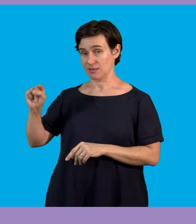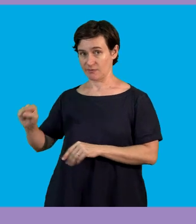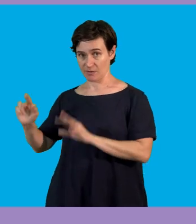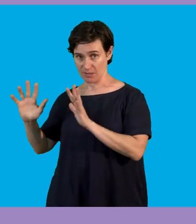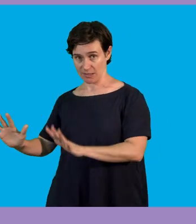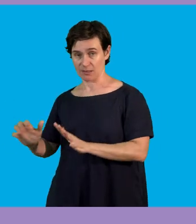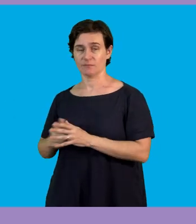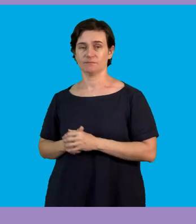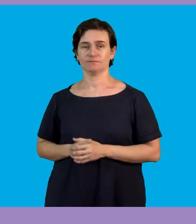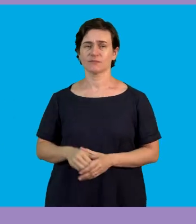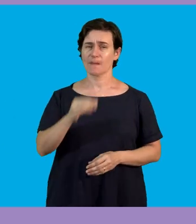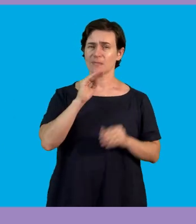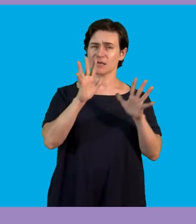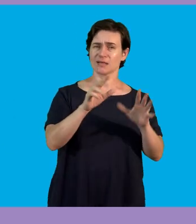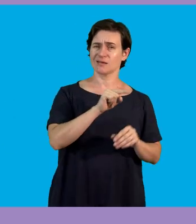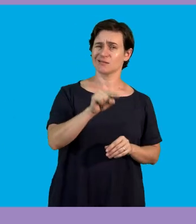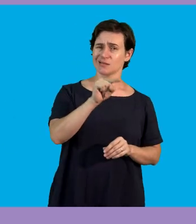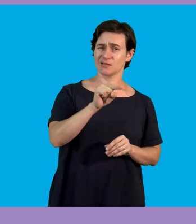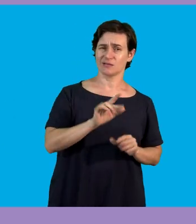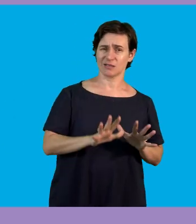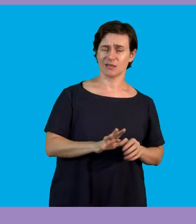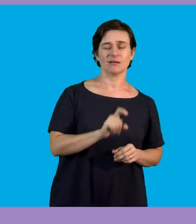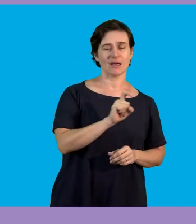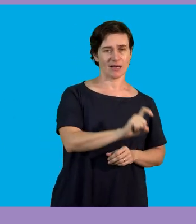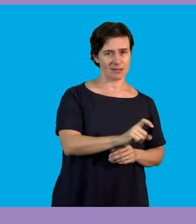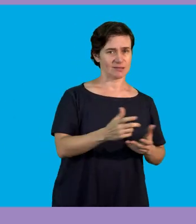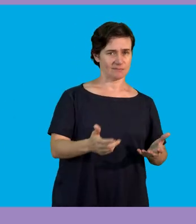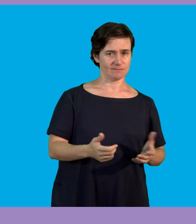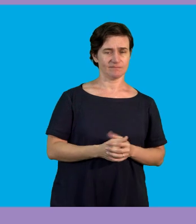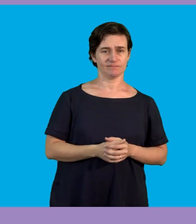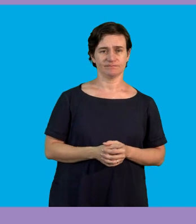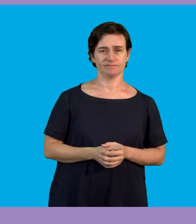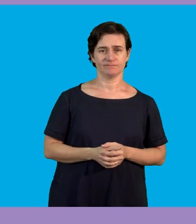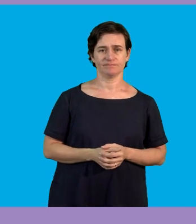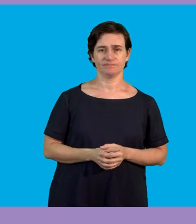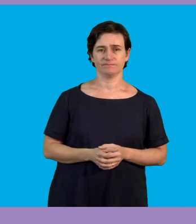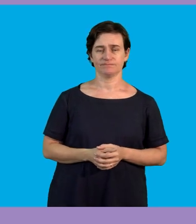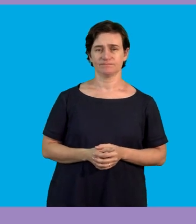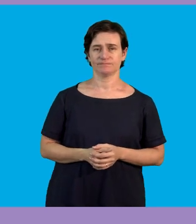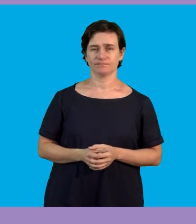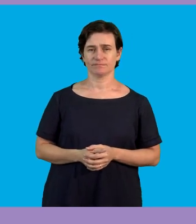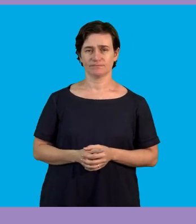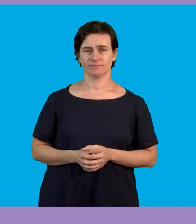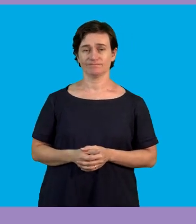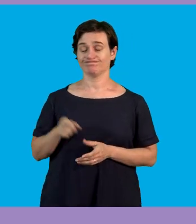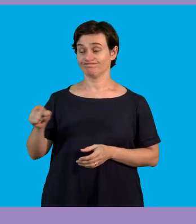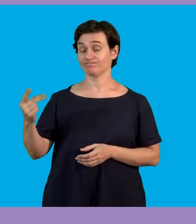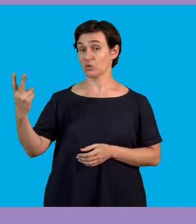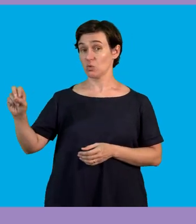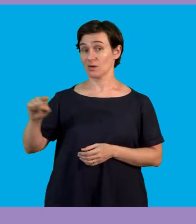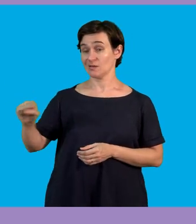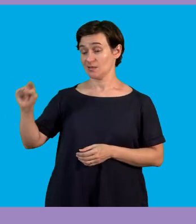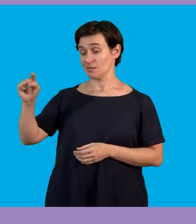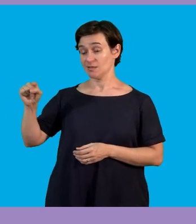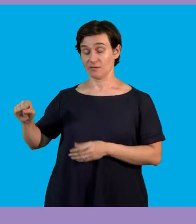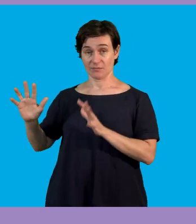divide by 10 on the right. 10 divided by 10 is 1, which multiplied by x is